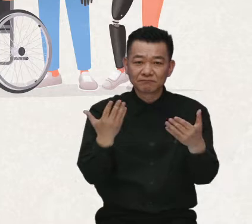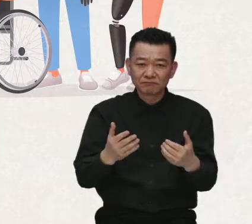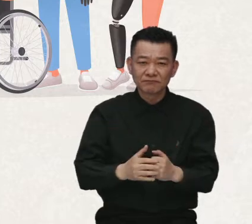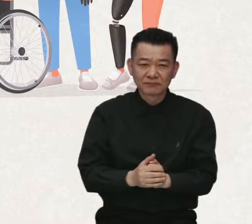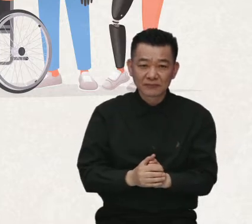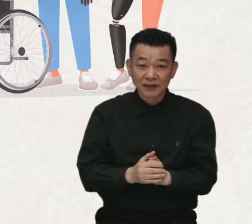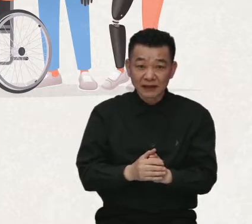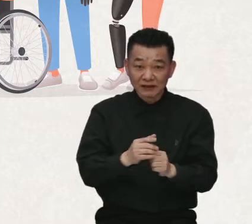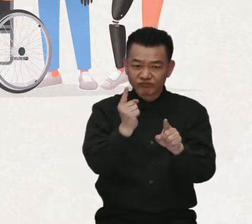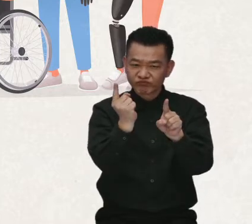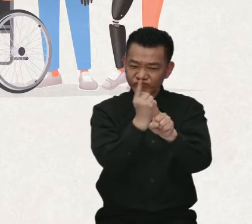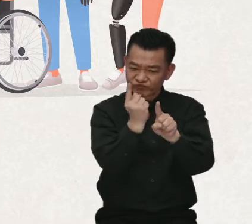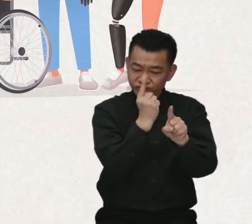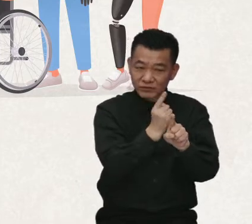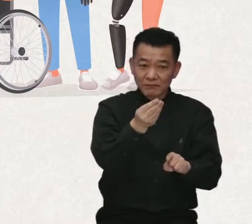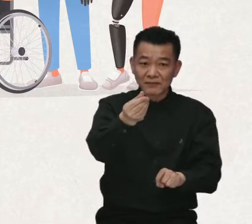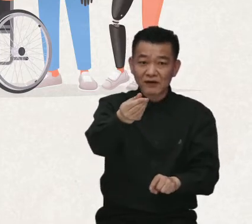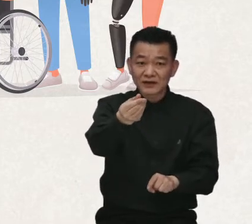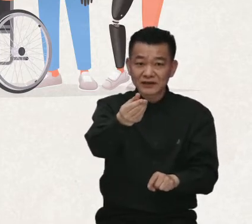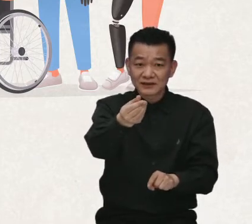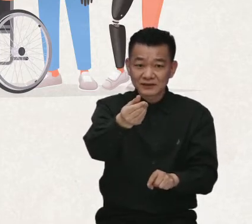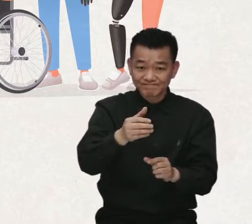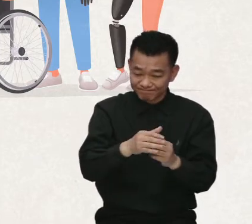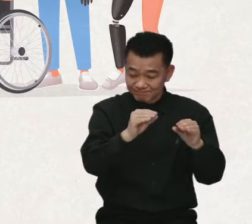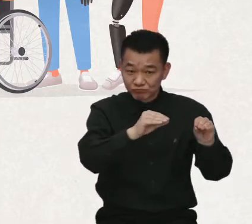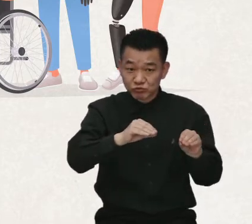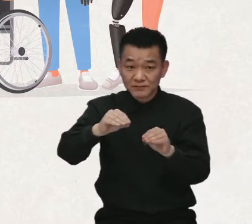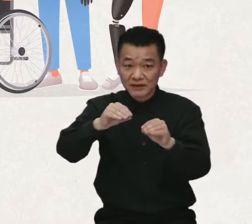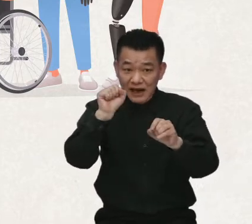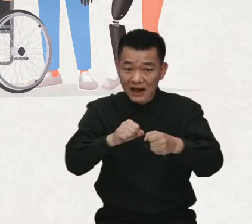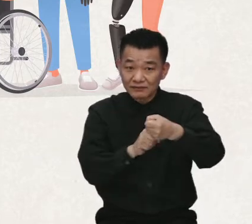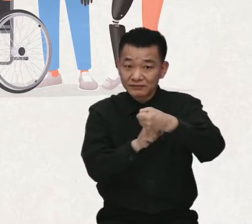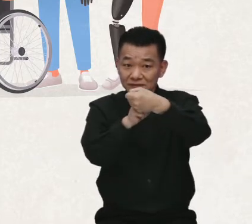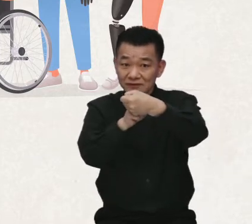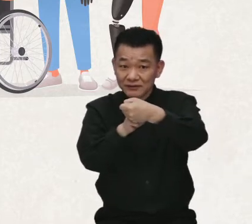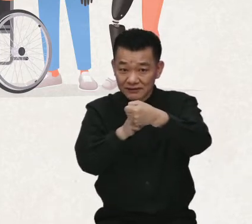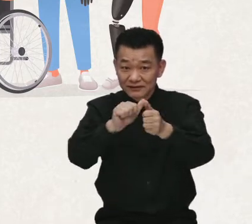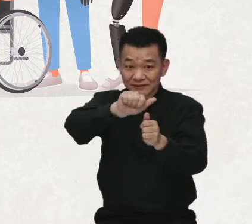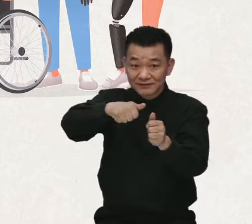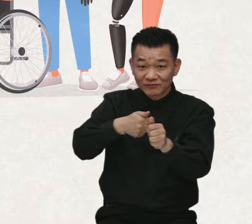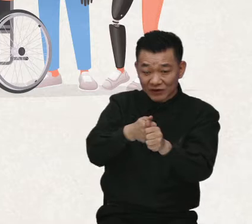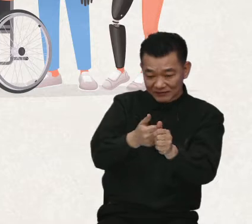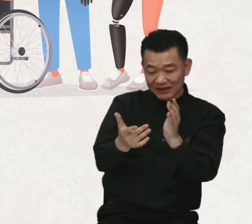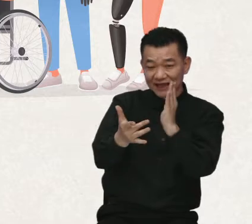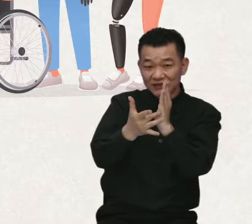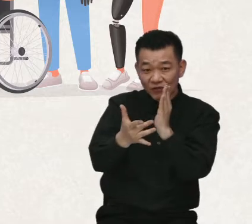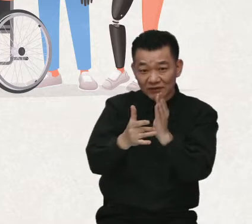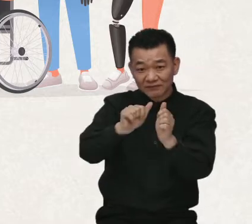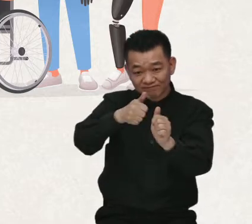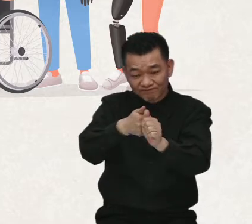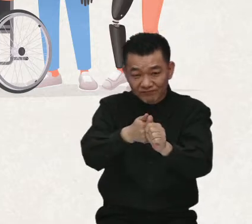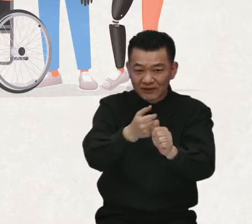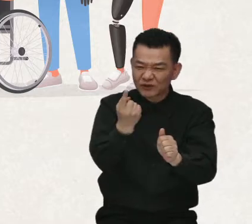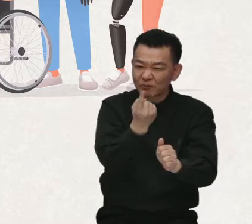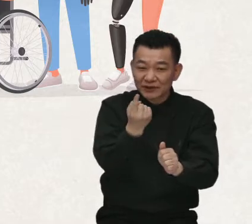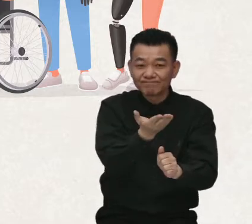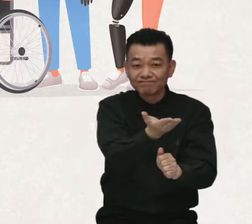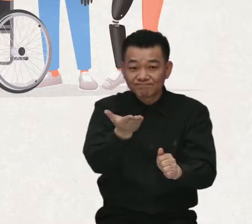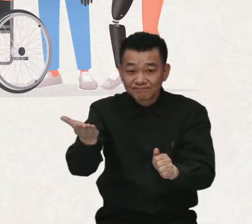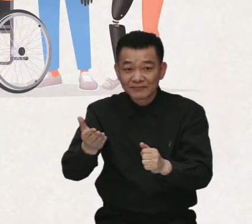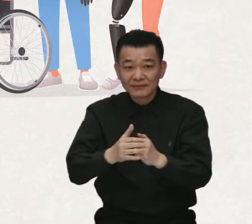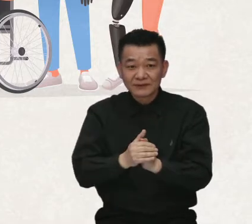choice, and at an affordable cost, and facilitating access by persons with disabilities to quality mobility